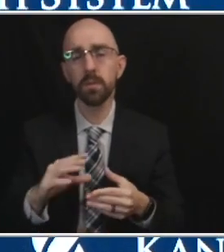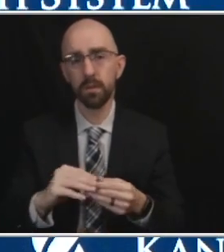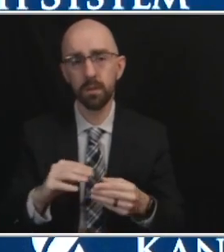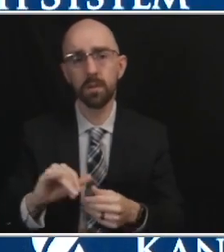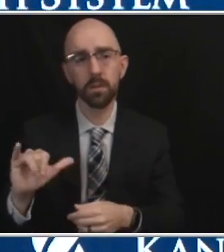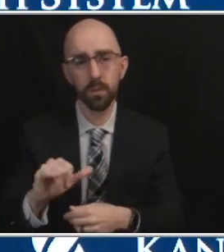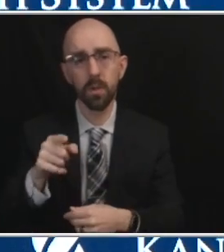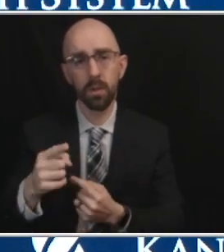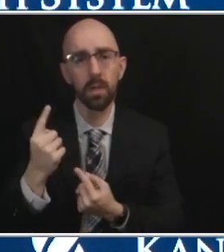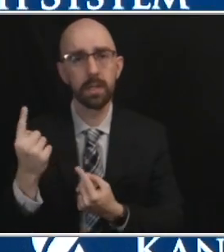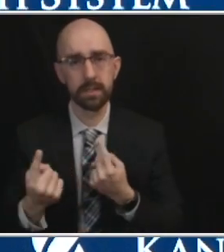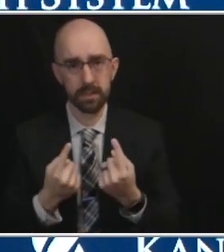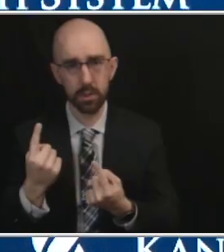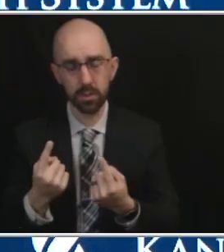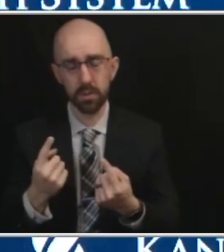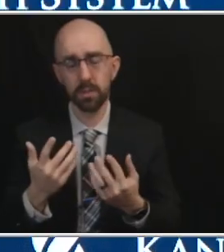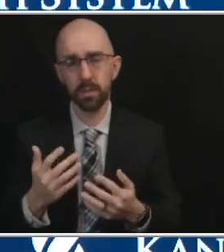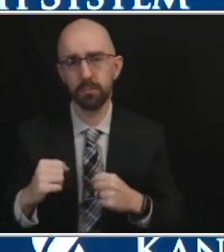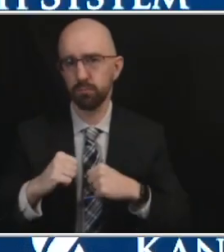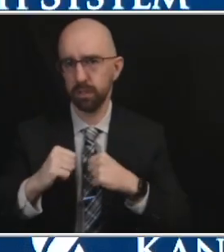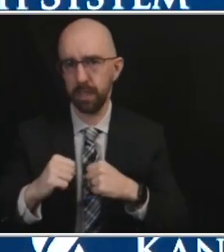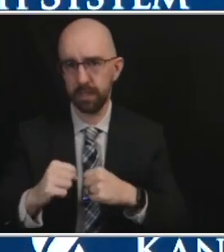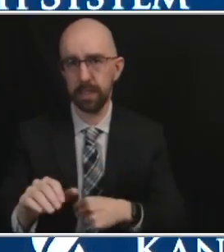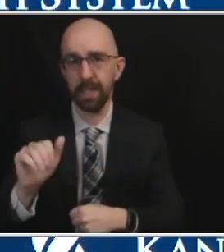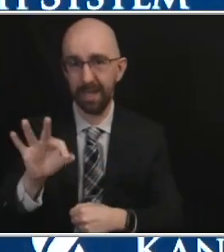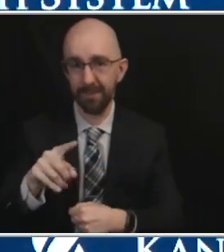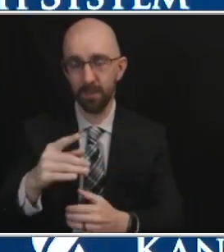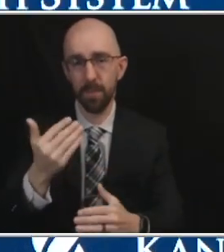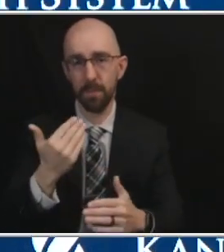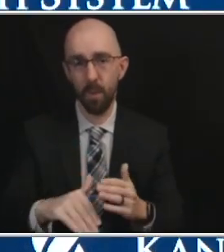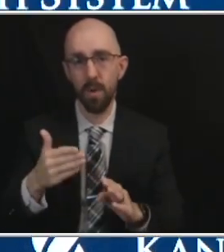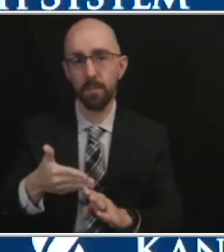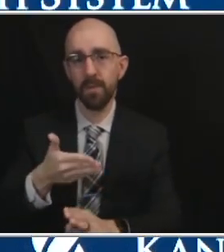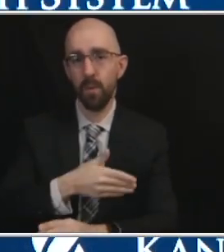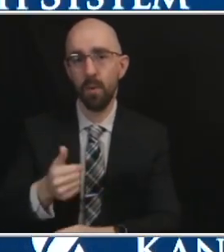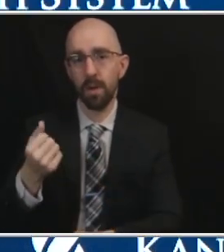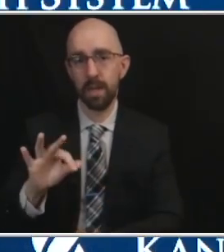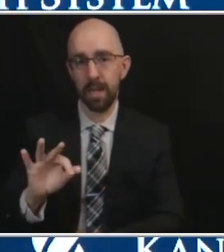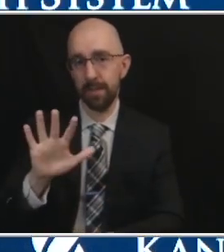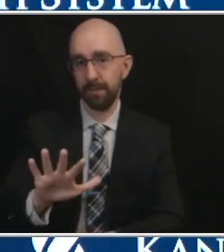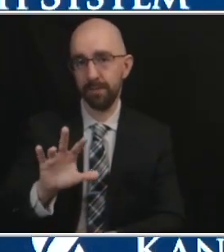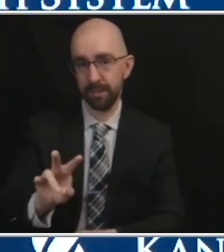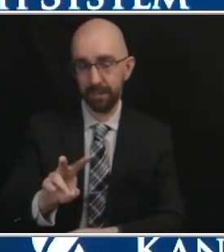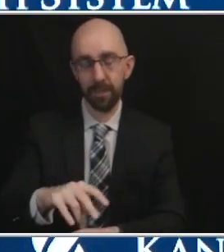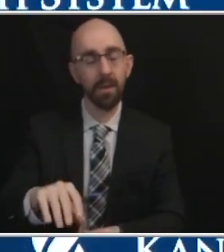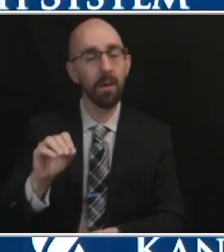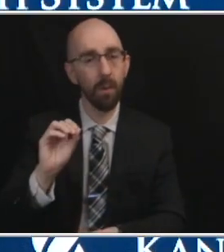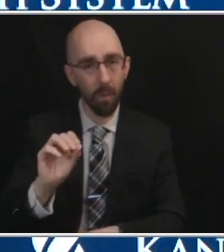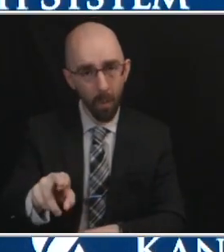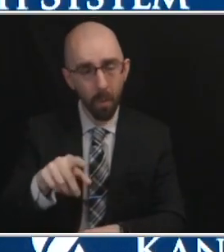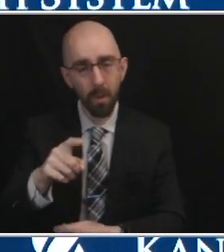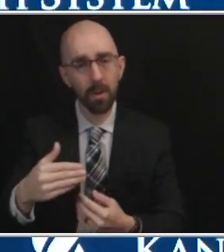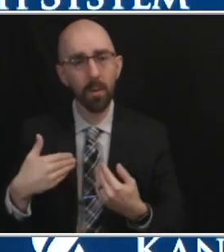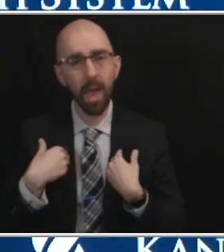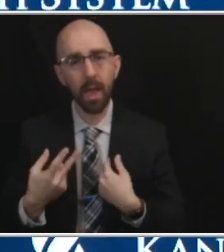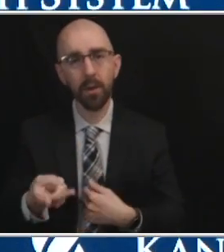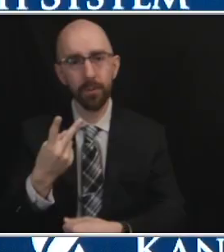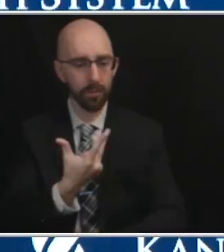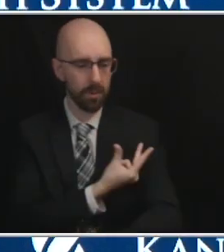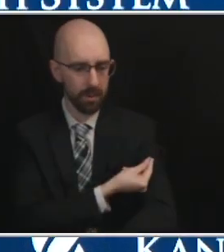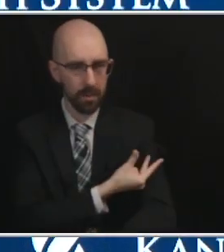considered protected if you were born before 1957 or if you have had 2 doses of